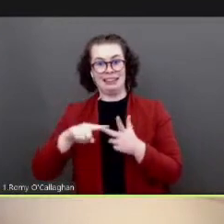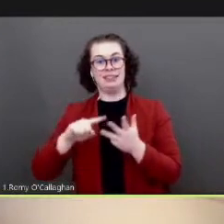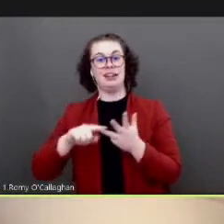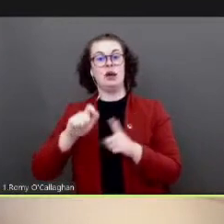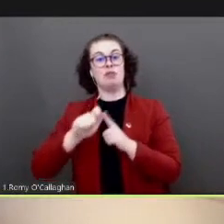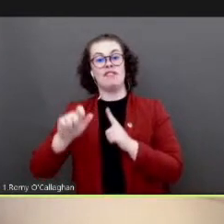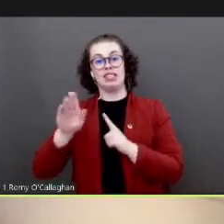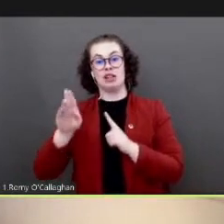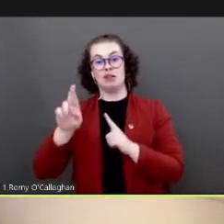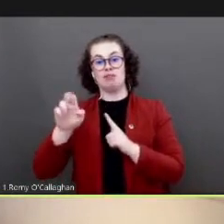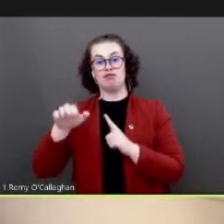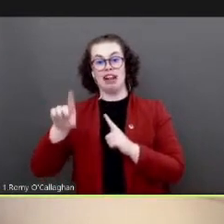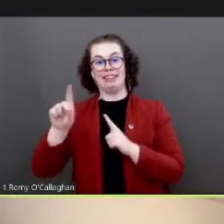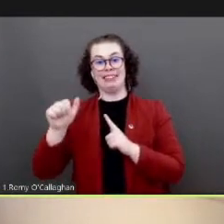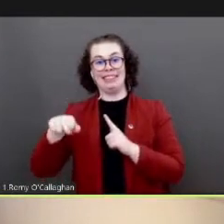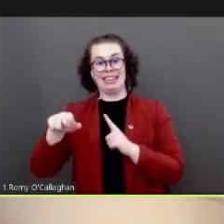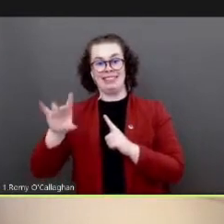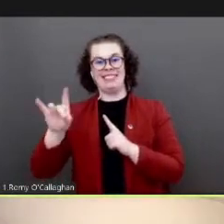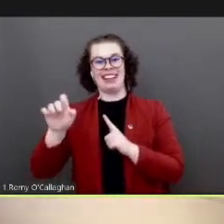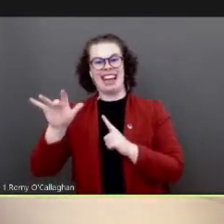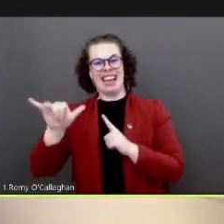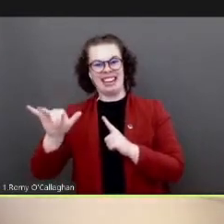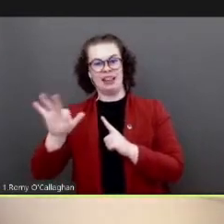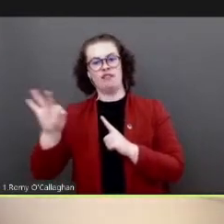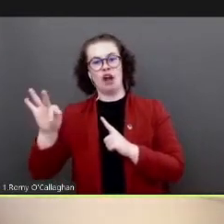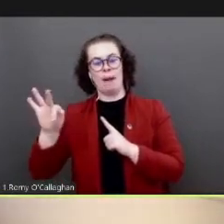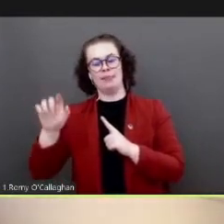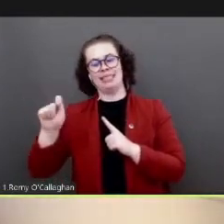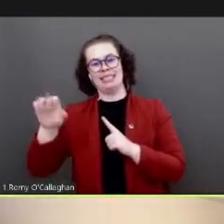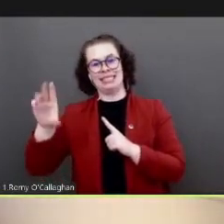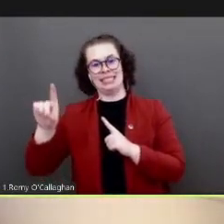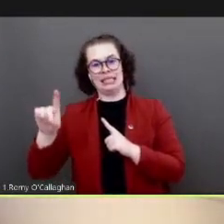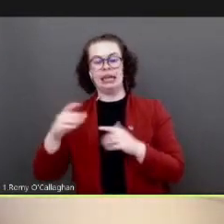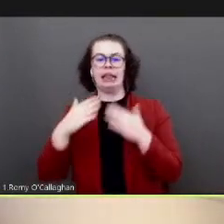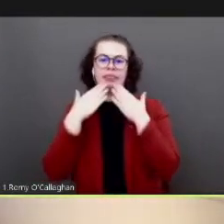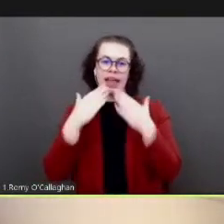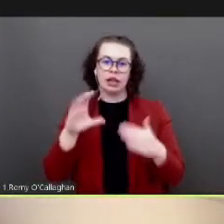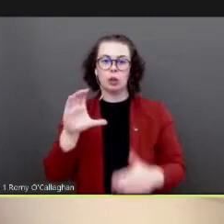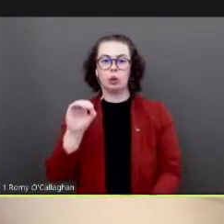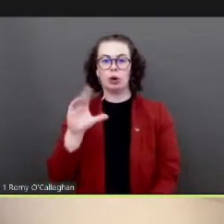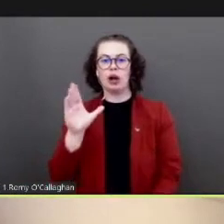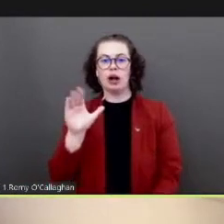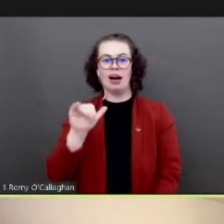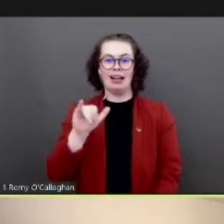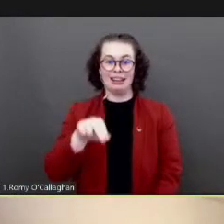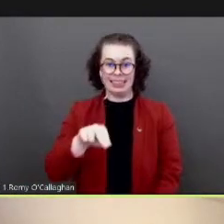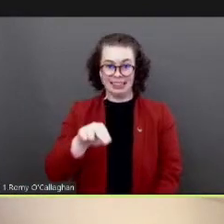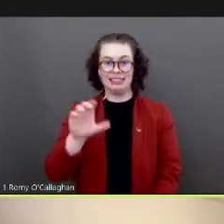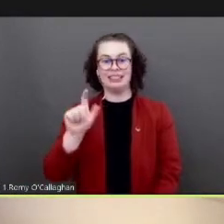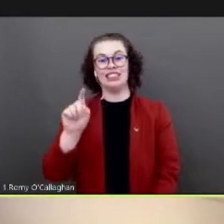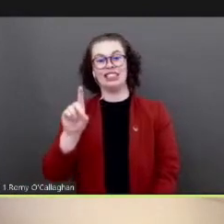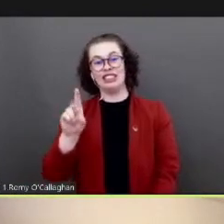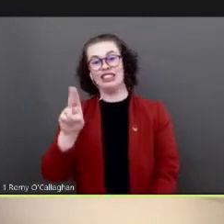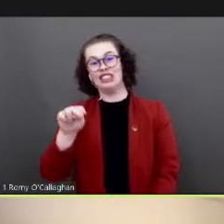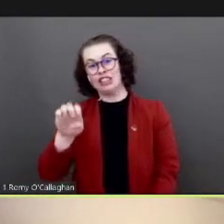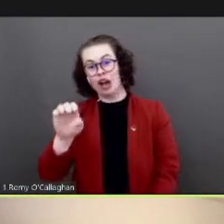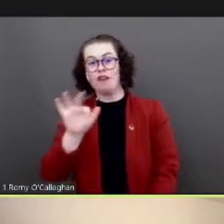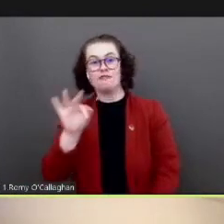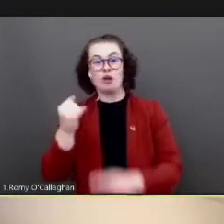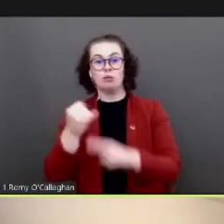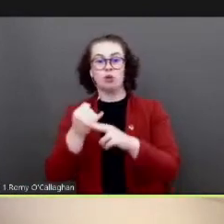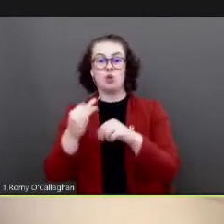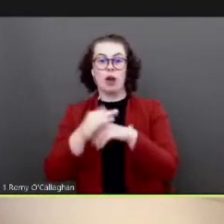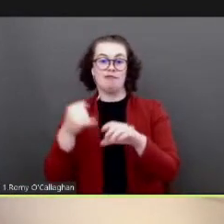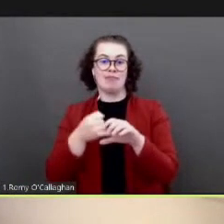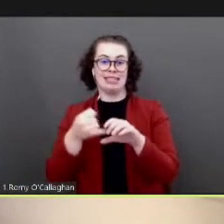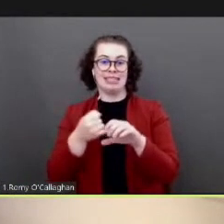Brendan Kelly at Trinity. And particular thanks to Professor Colm Tone at the School of Medicine. Could I have the first